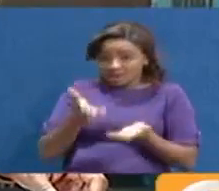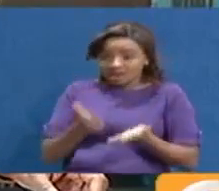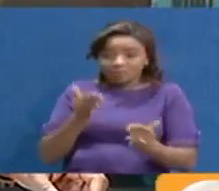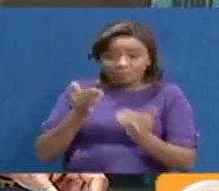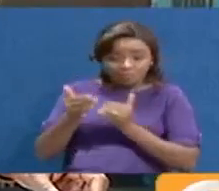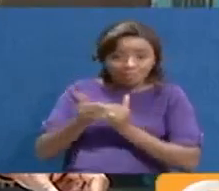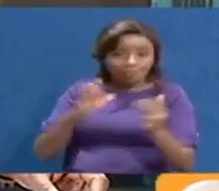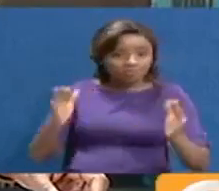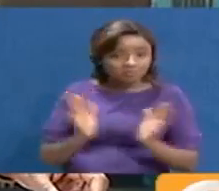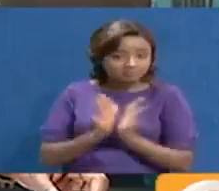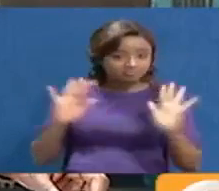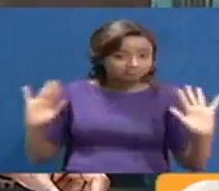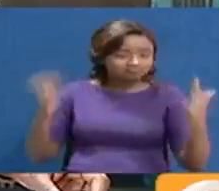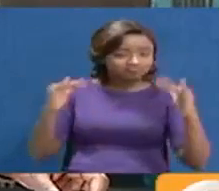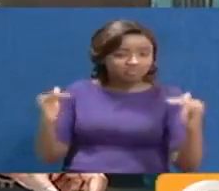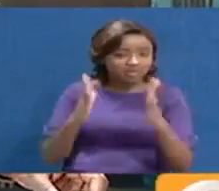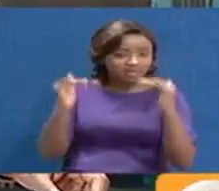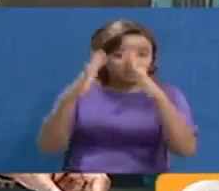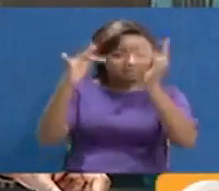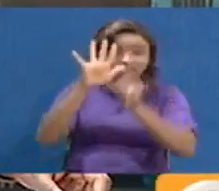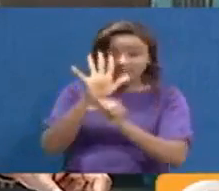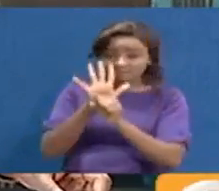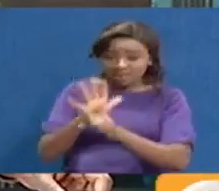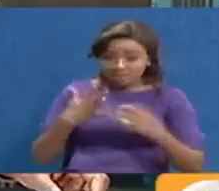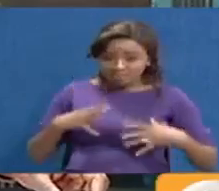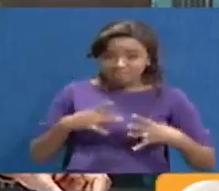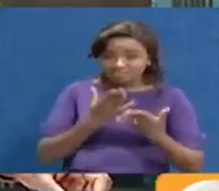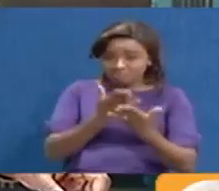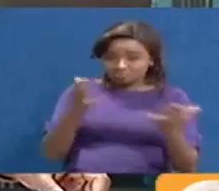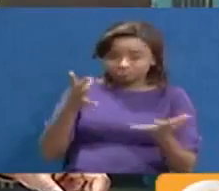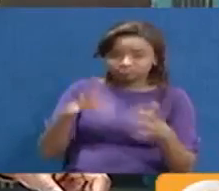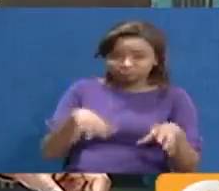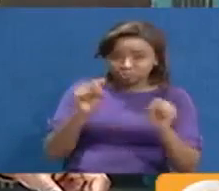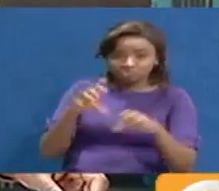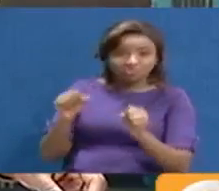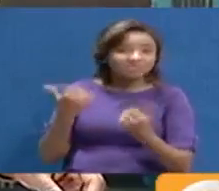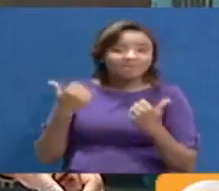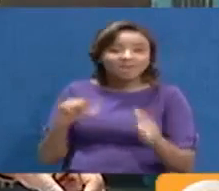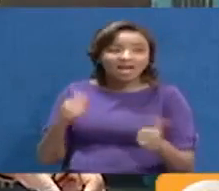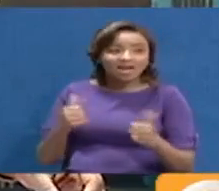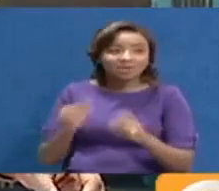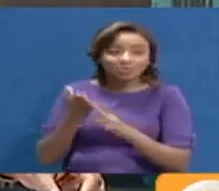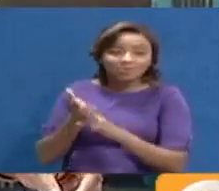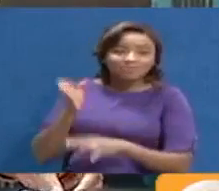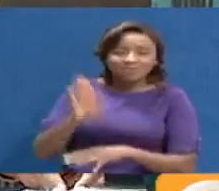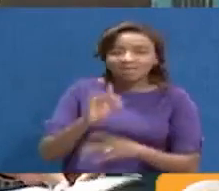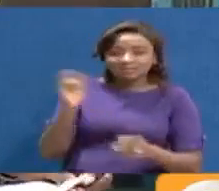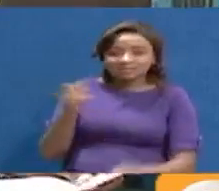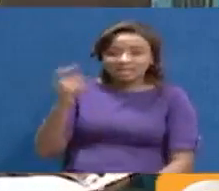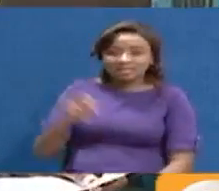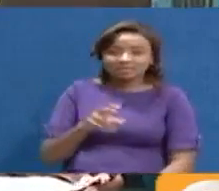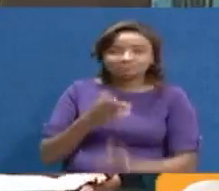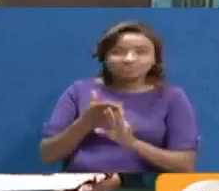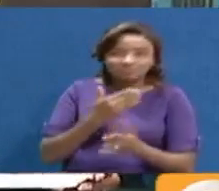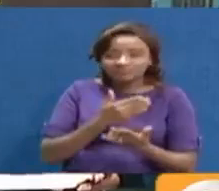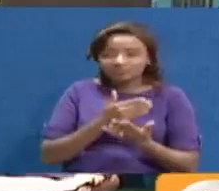going into a festive season. And remember, many employers are yet to return their employees' salaries back